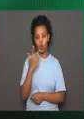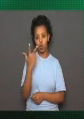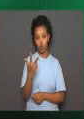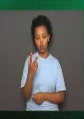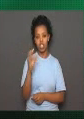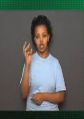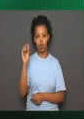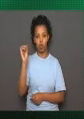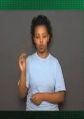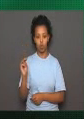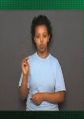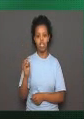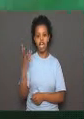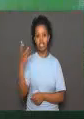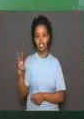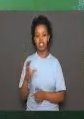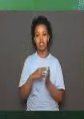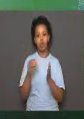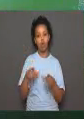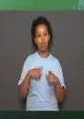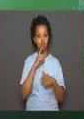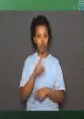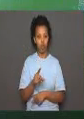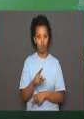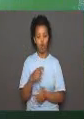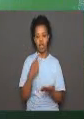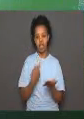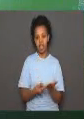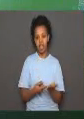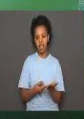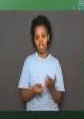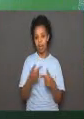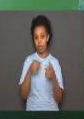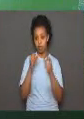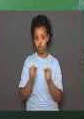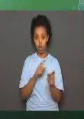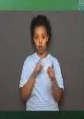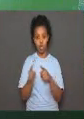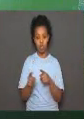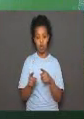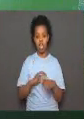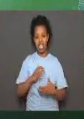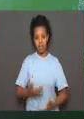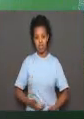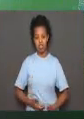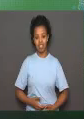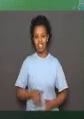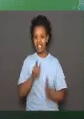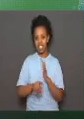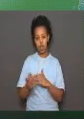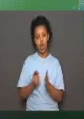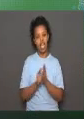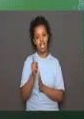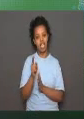of chromosome 16. This can cause poor fetal growth,